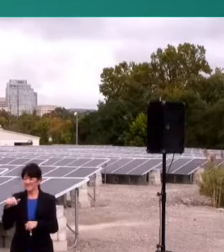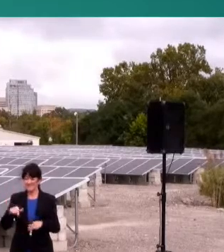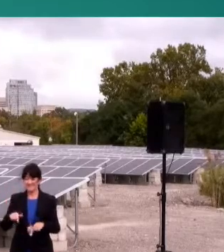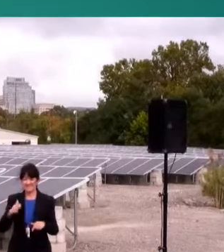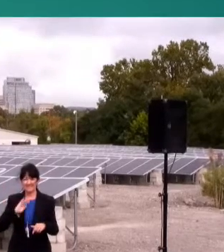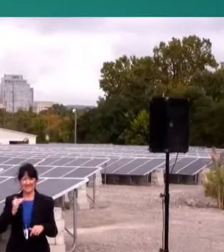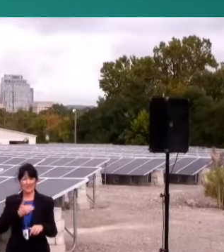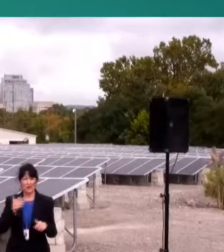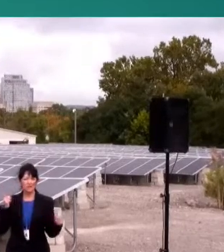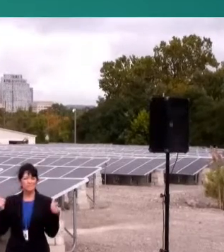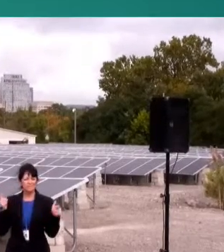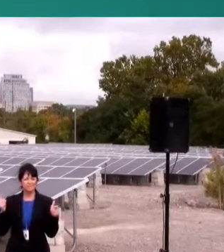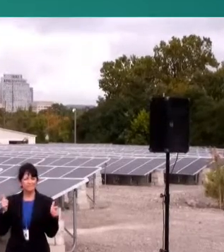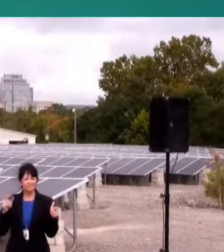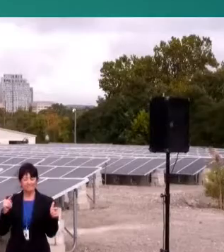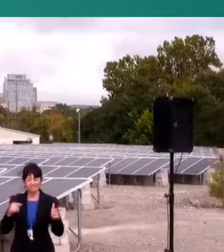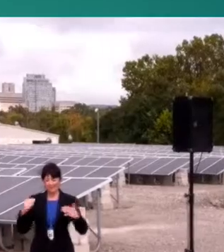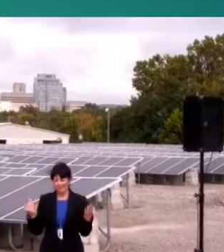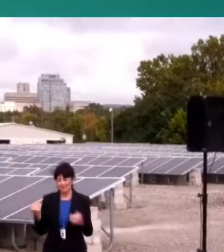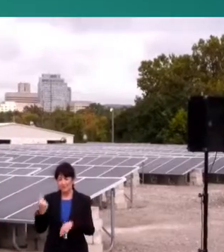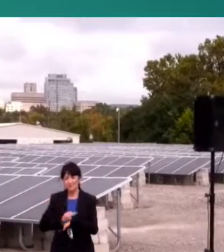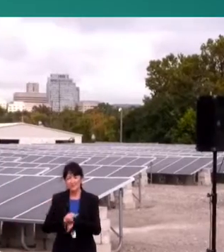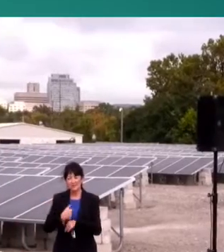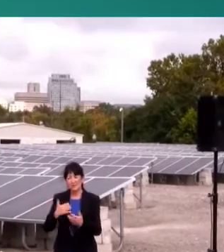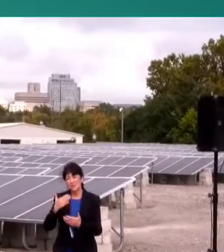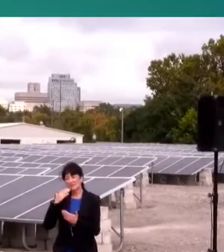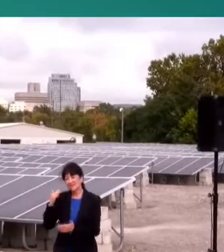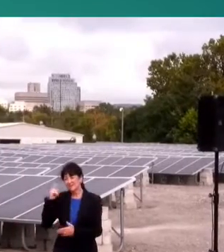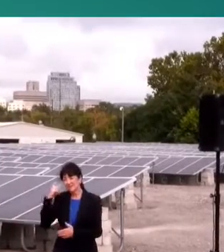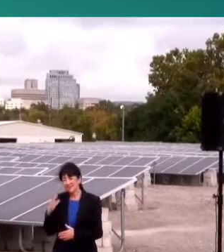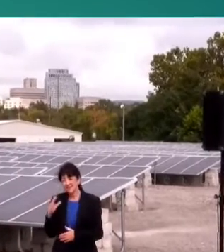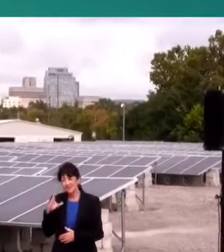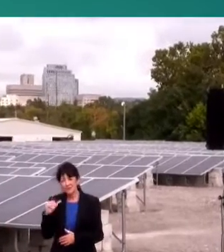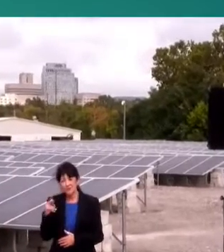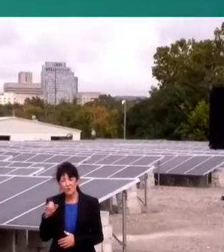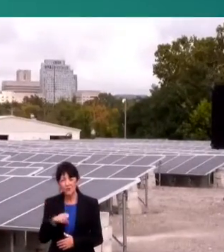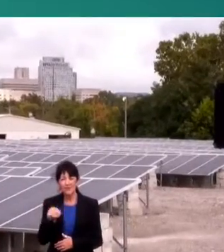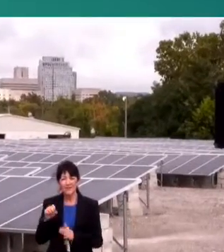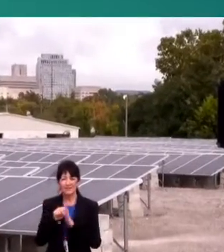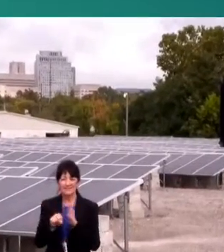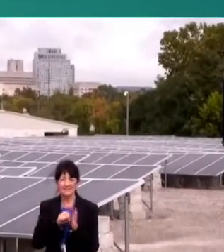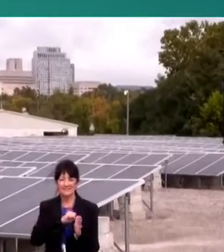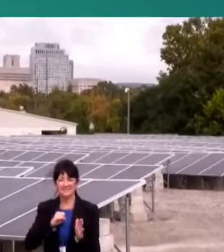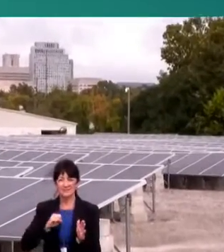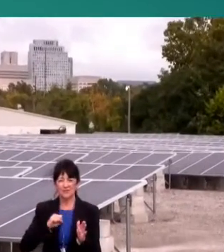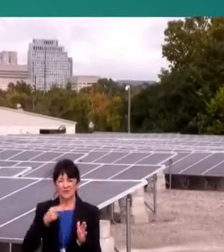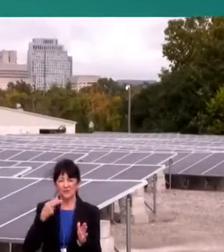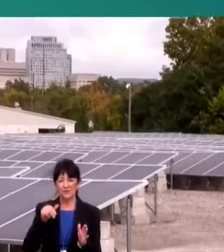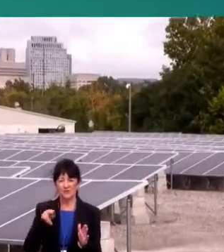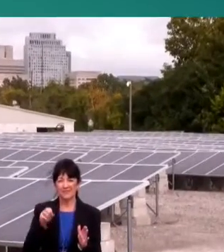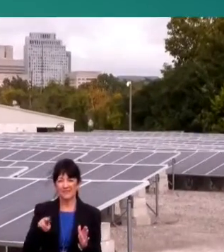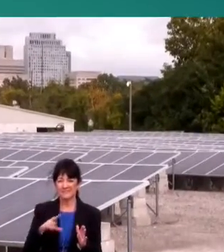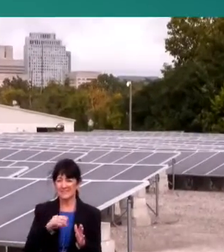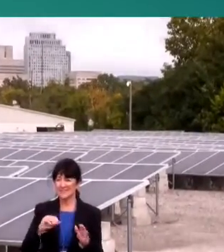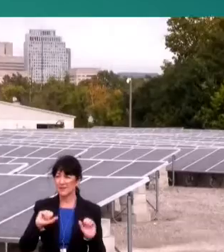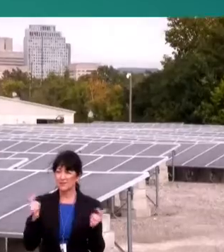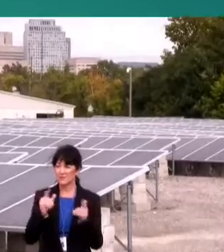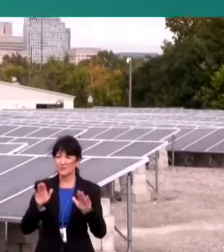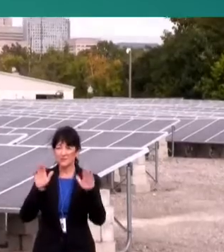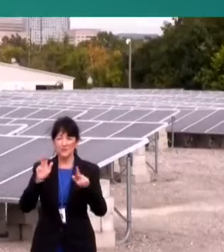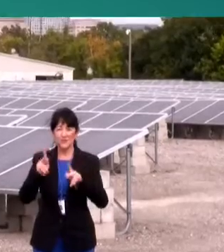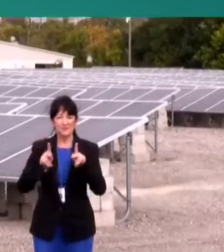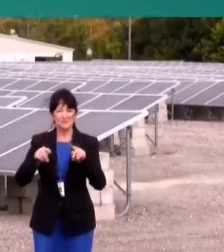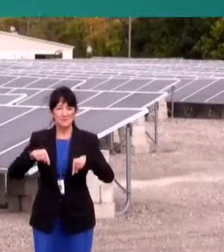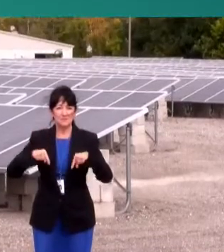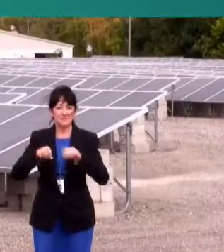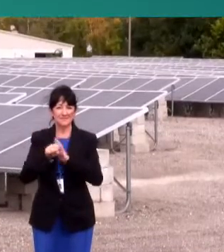thank Governor John Carney, State Senator Stephanie Hansen, and all of the great people of Delaware that made this